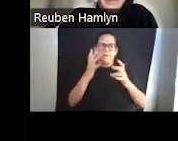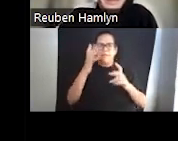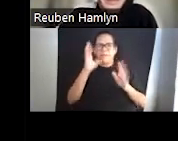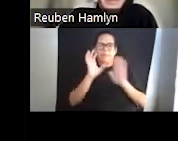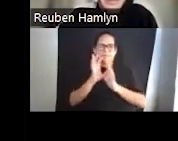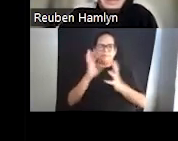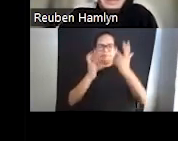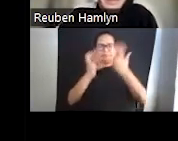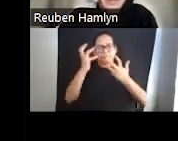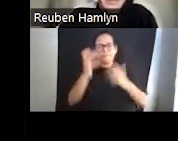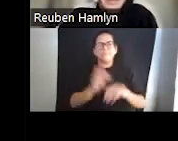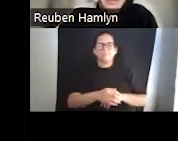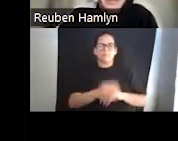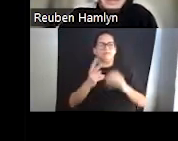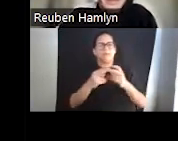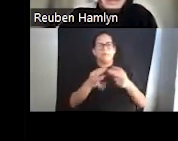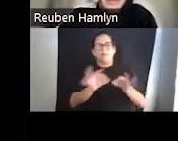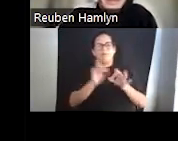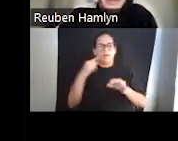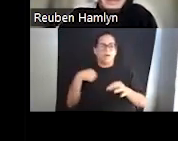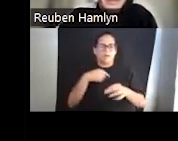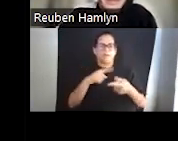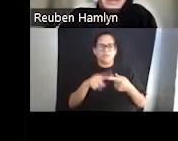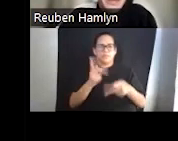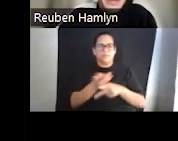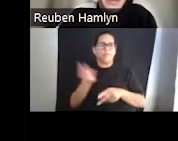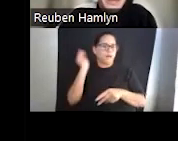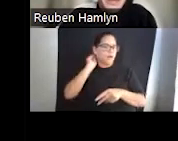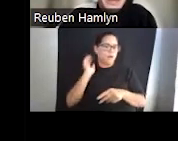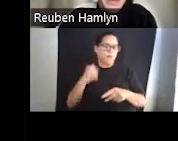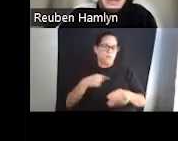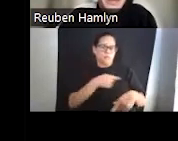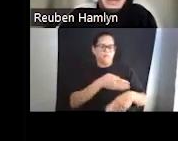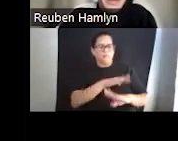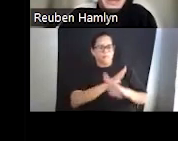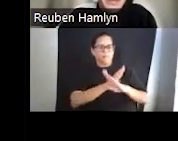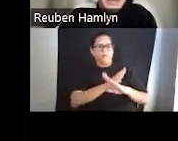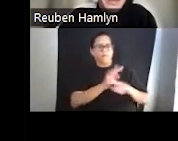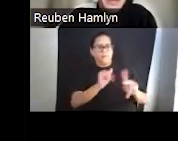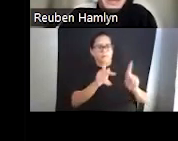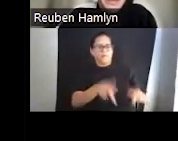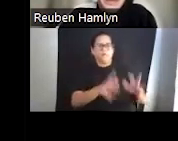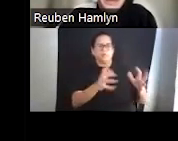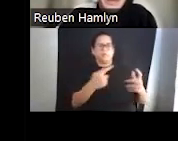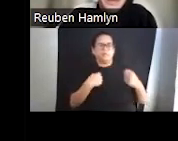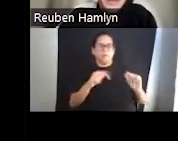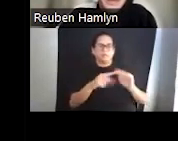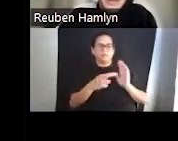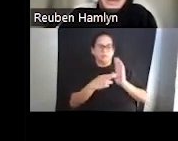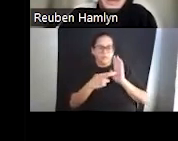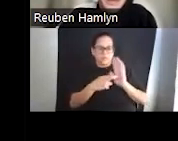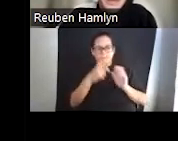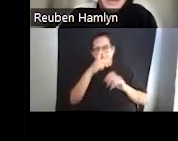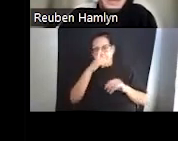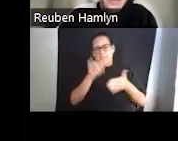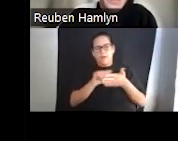So it's important also to keep in mind, are we preserving the dignity of the people we are trying to represent and that